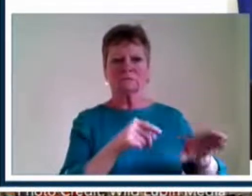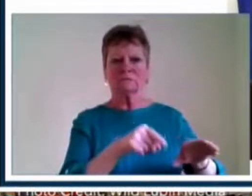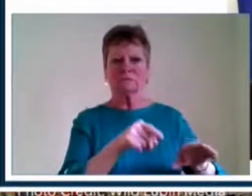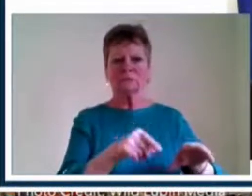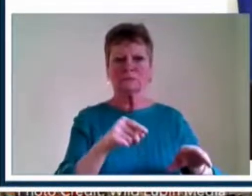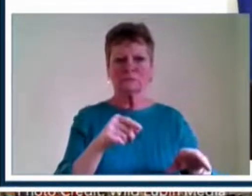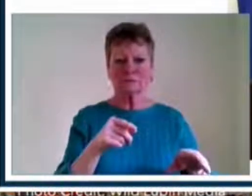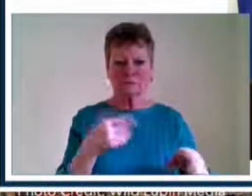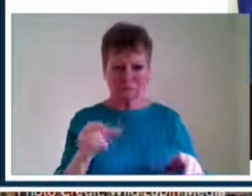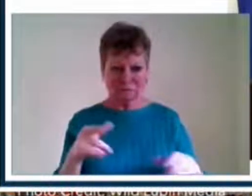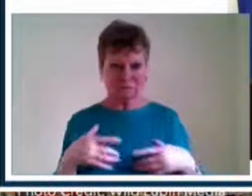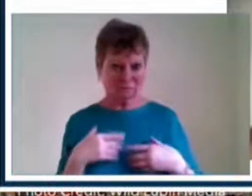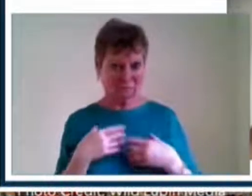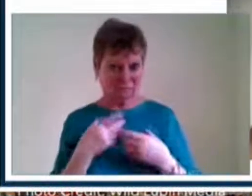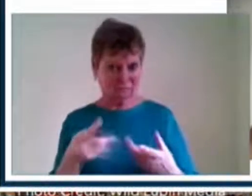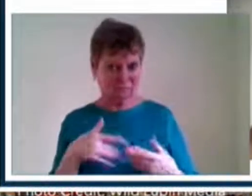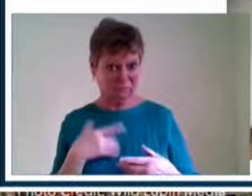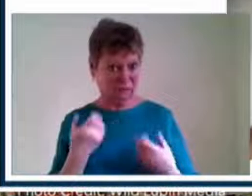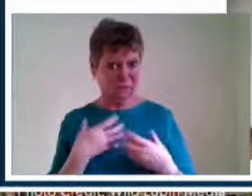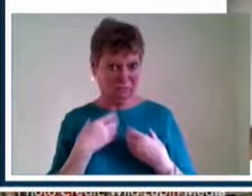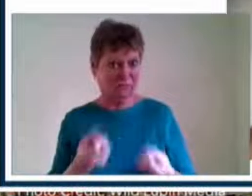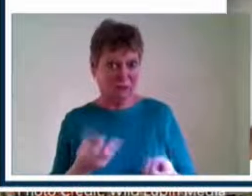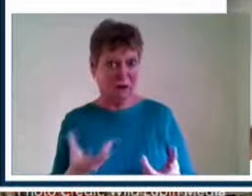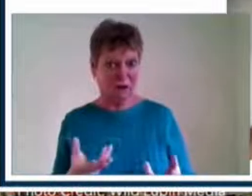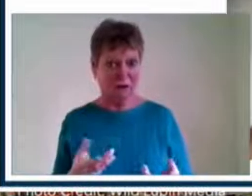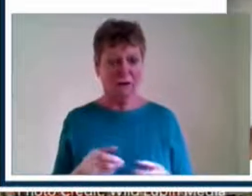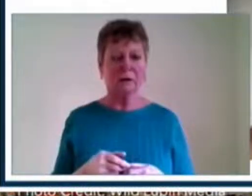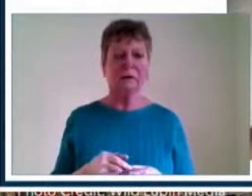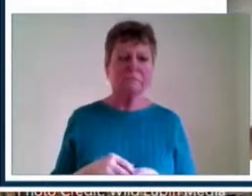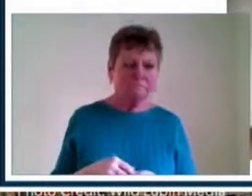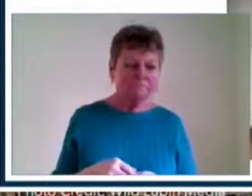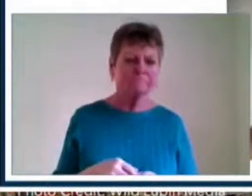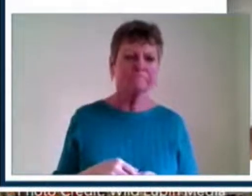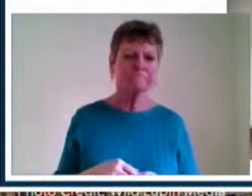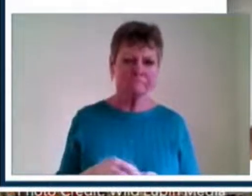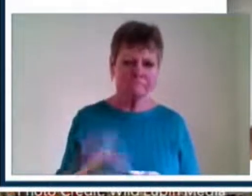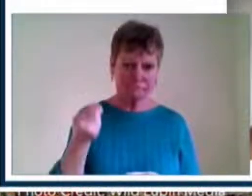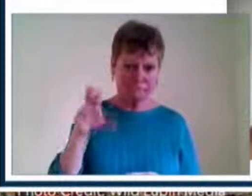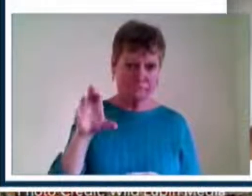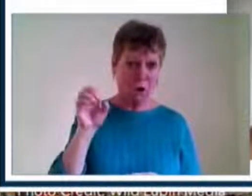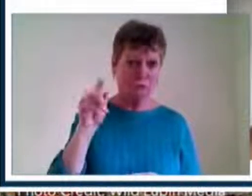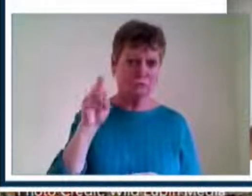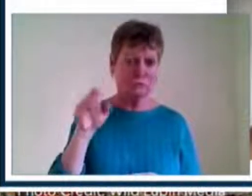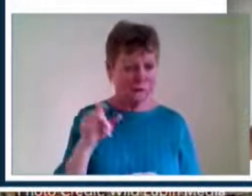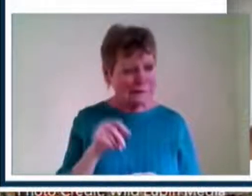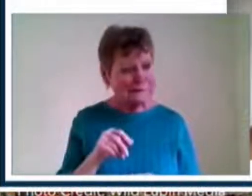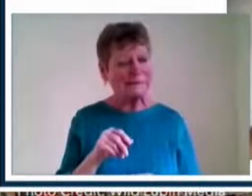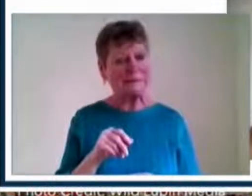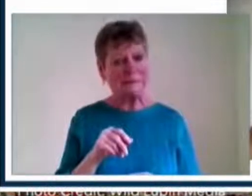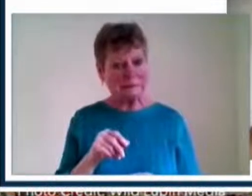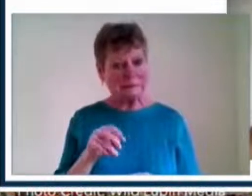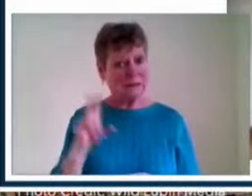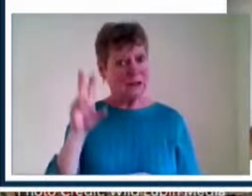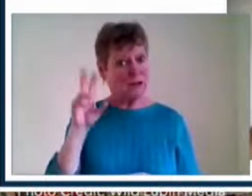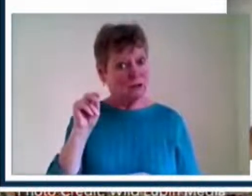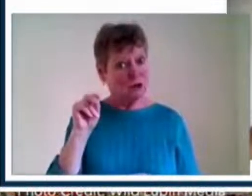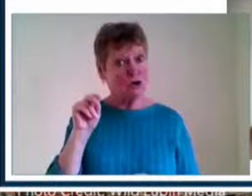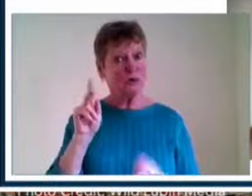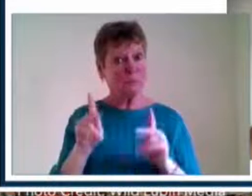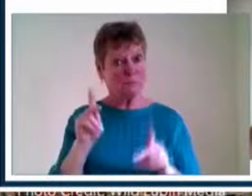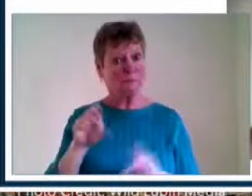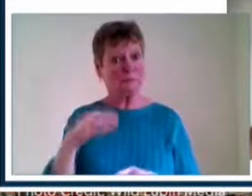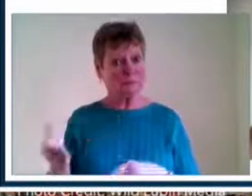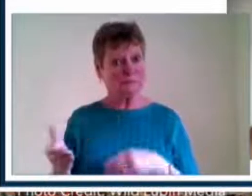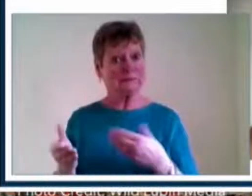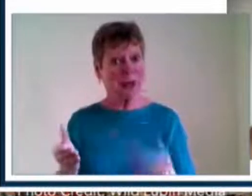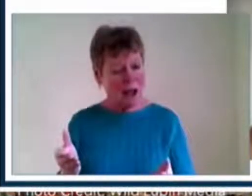Yes, I am. If you look at it, unfortunate, 30 deaths are I don't mean to diminish them at all. Those are 30 people and 30 families. But